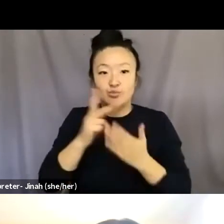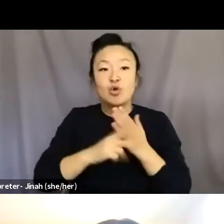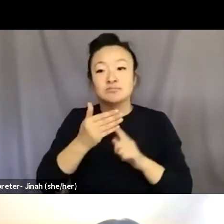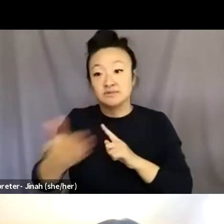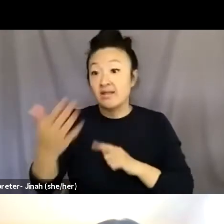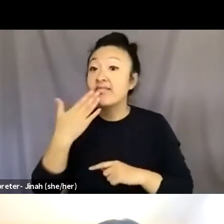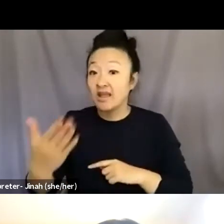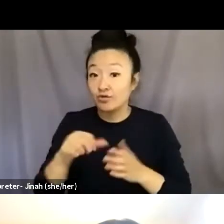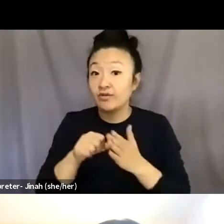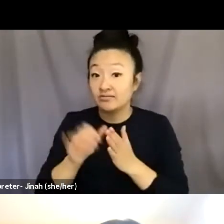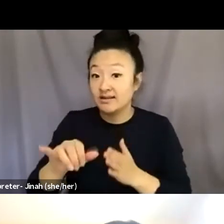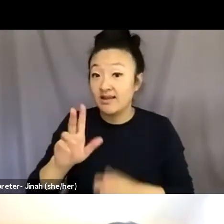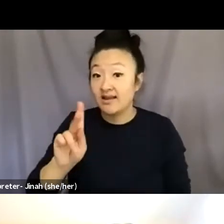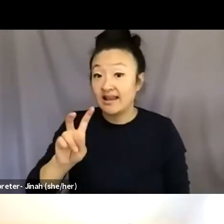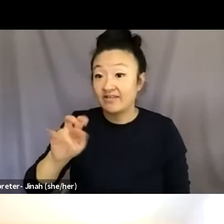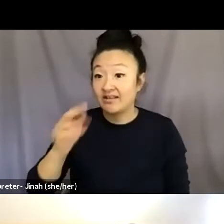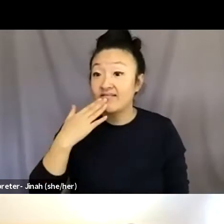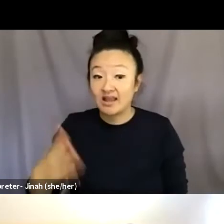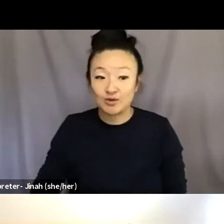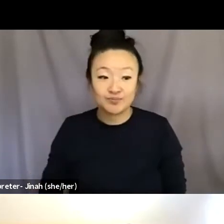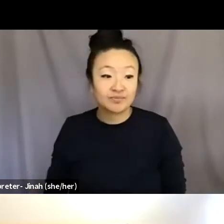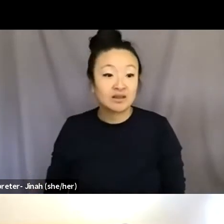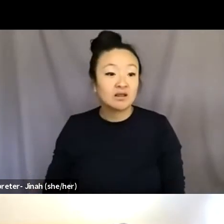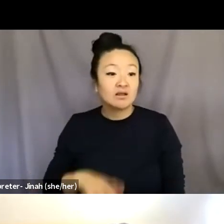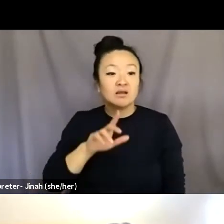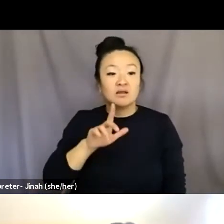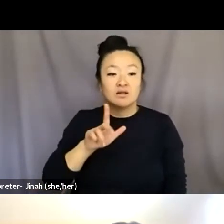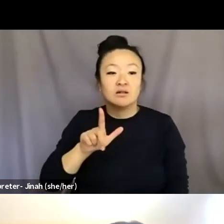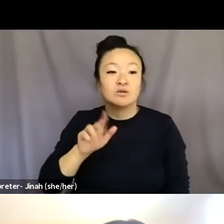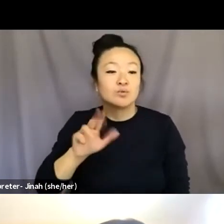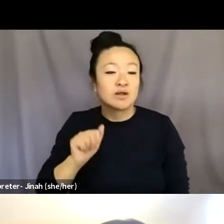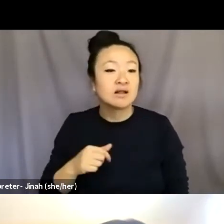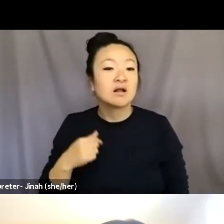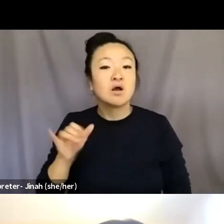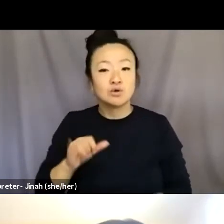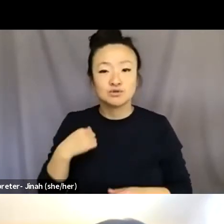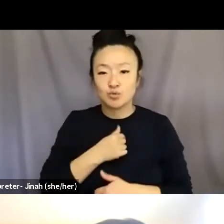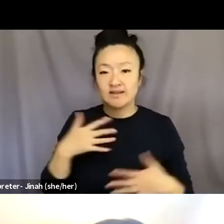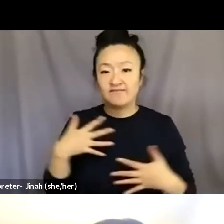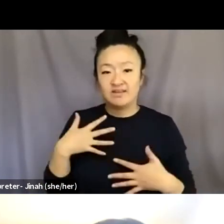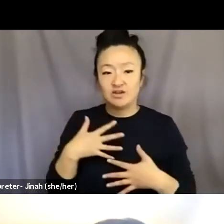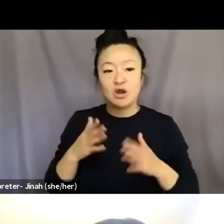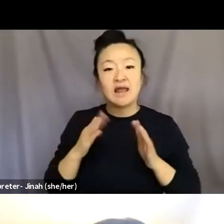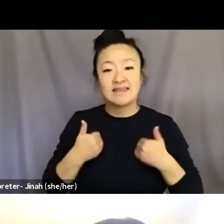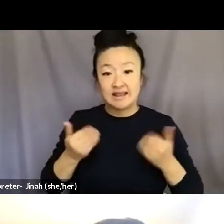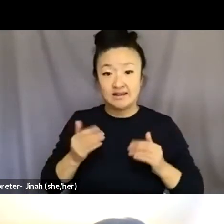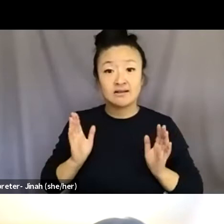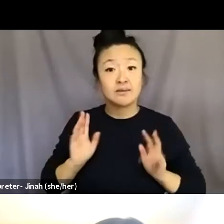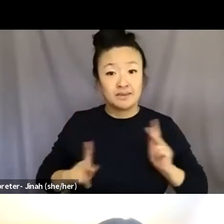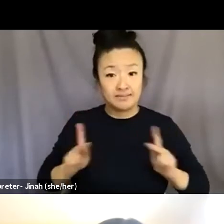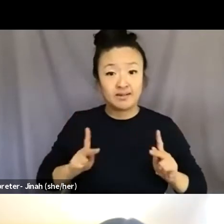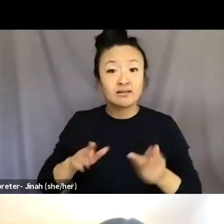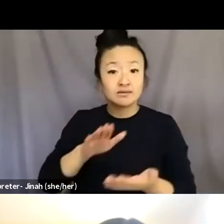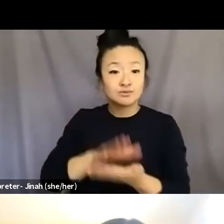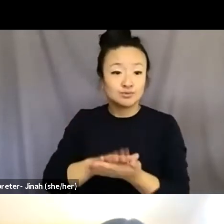that, Kevin. Yeah, thank you, Kevin. And also we fear the young people as well, the schools, because